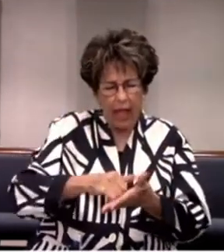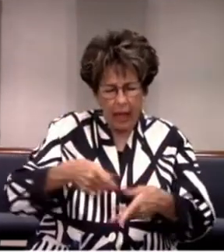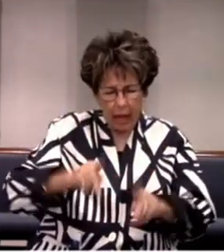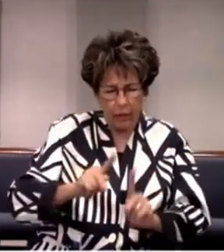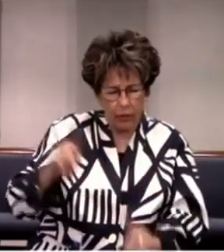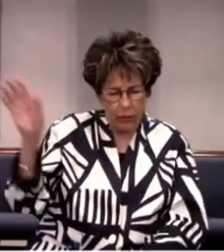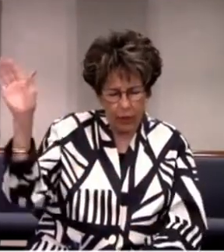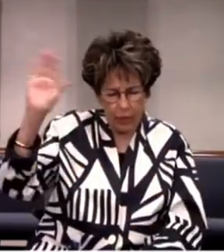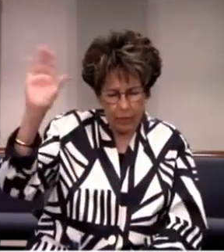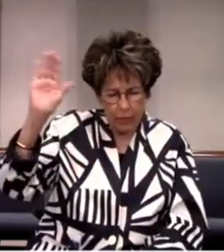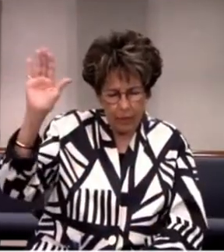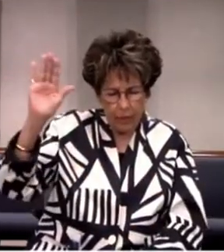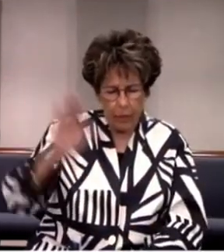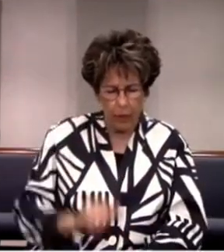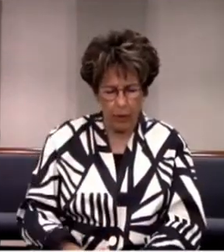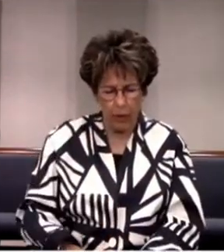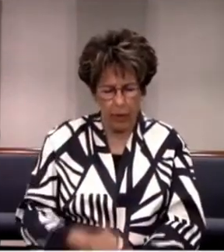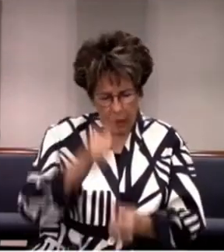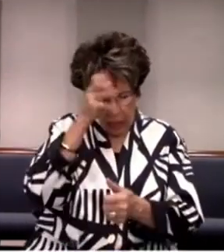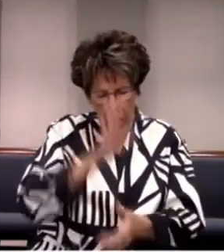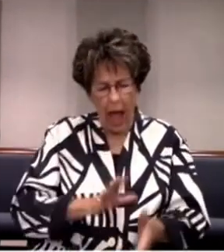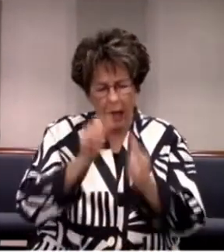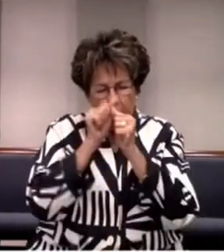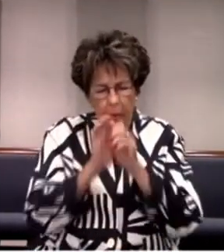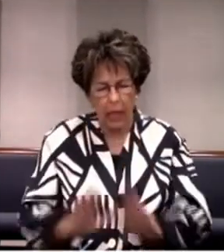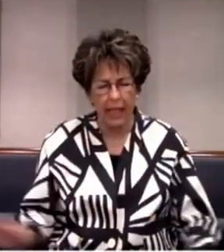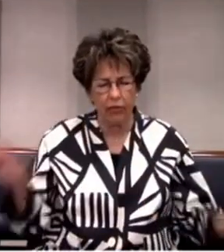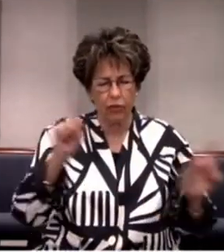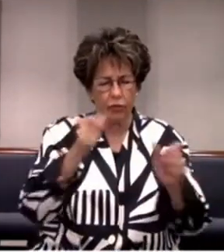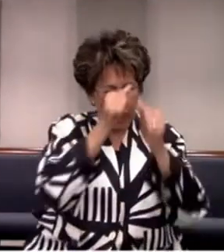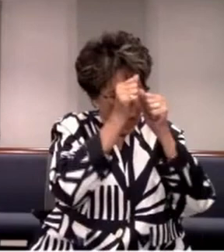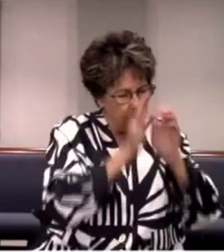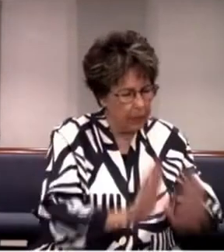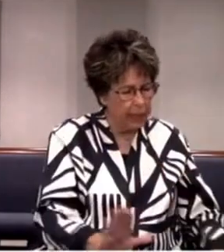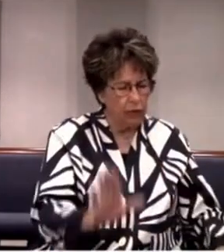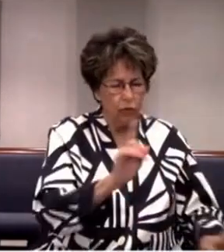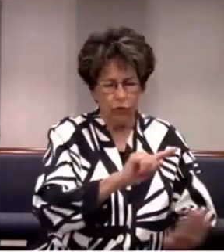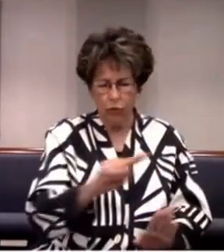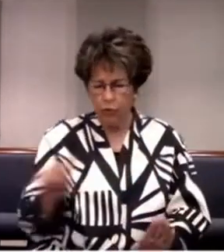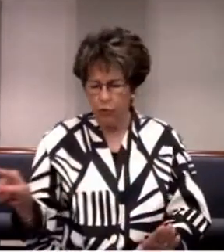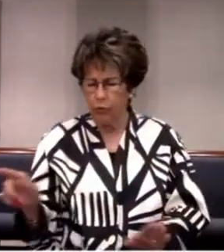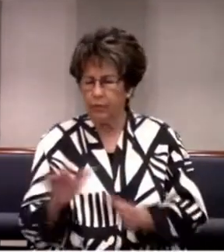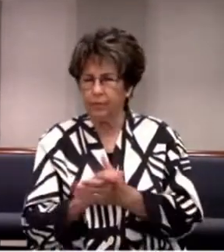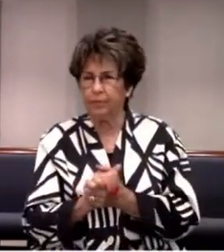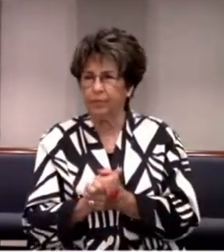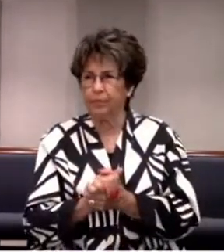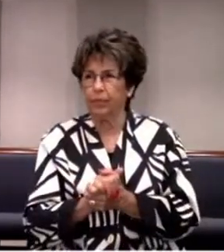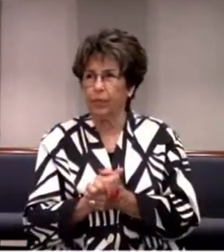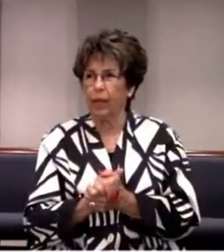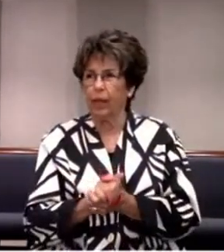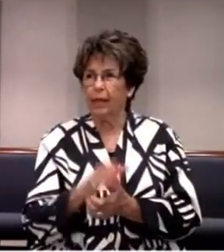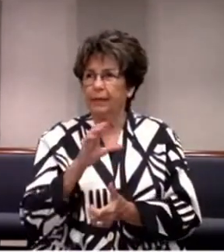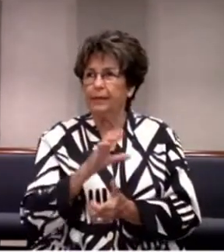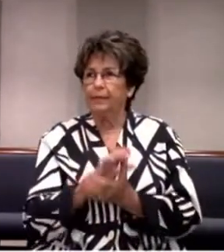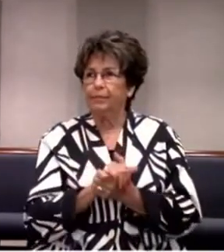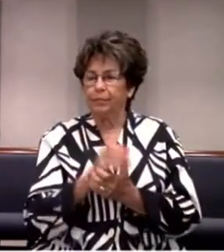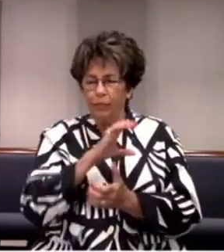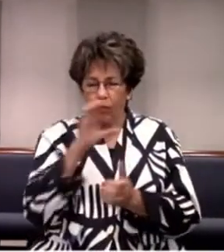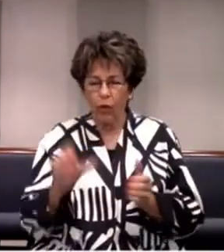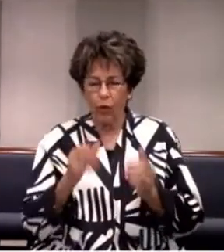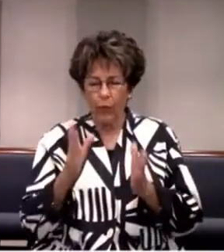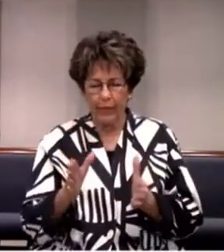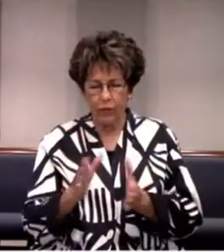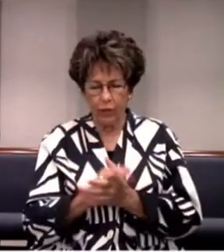hands. Put them down. God bless you. God bless you. Wonderful. Christian, leave here